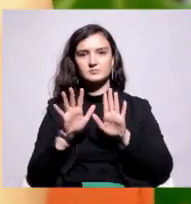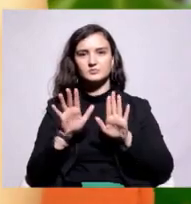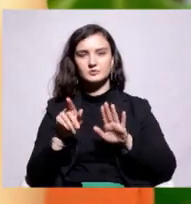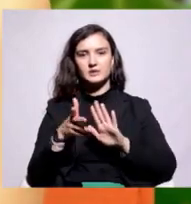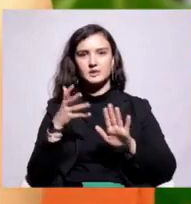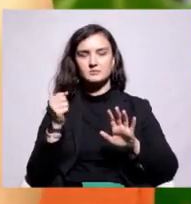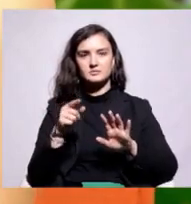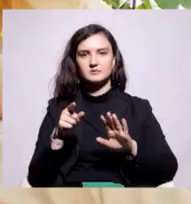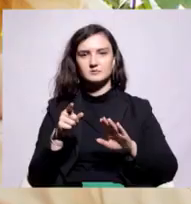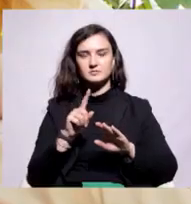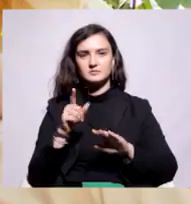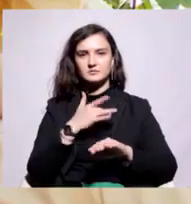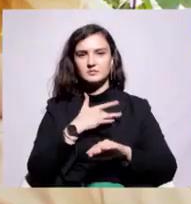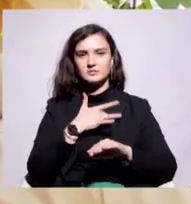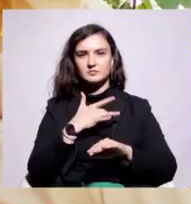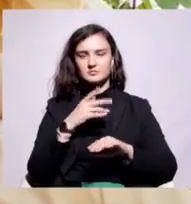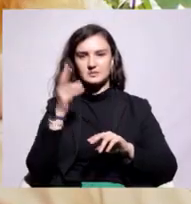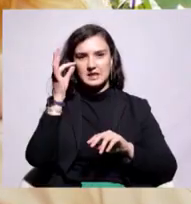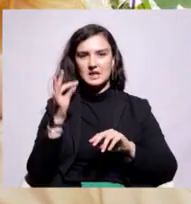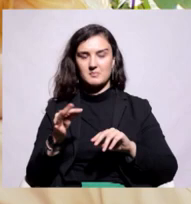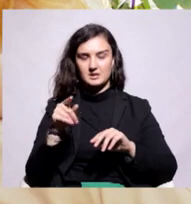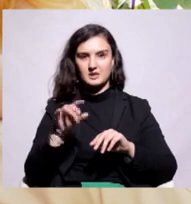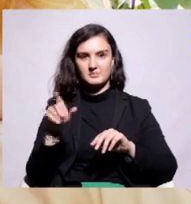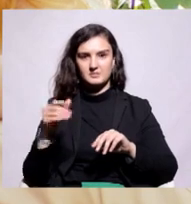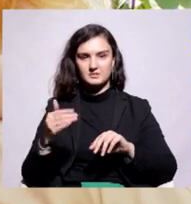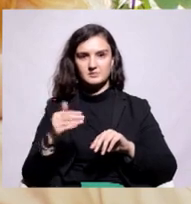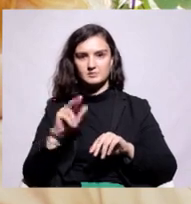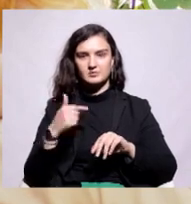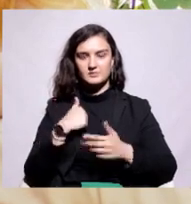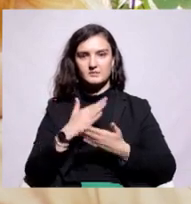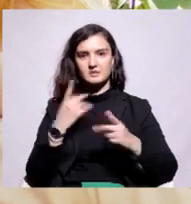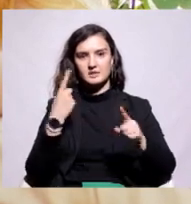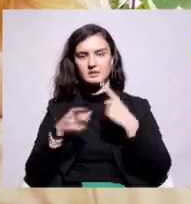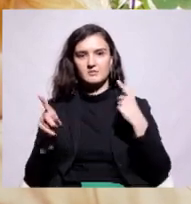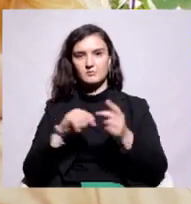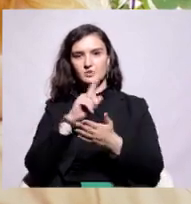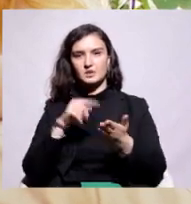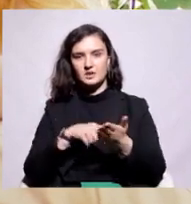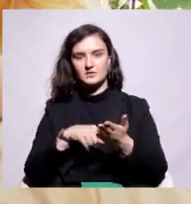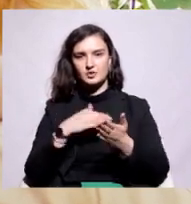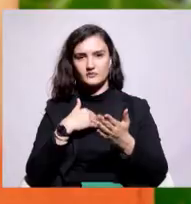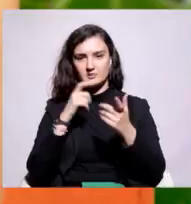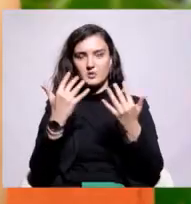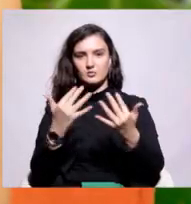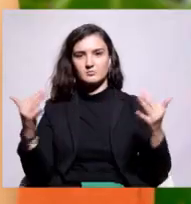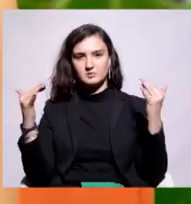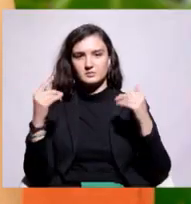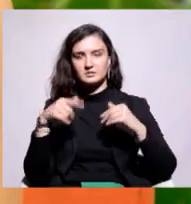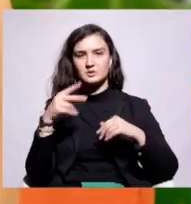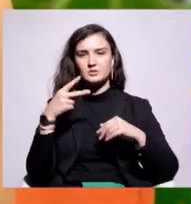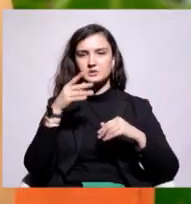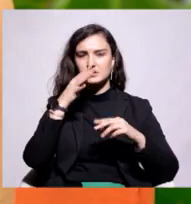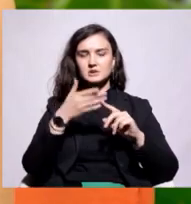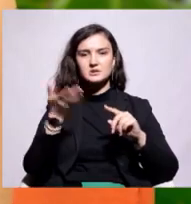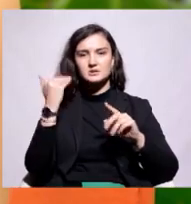taken to heart by the Dutch settlers. So we have another question to our audience. Did 20 years